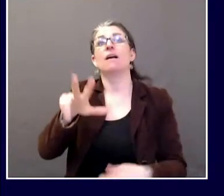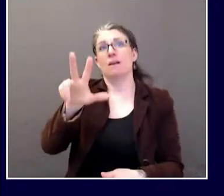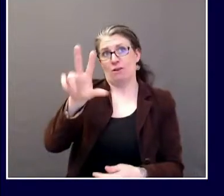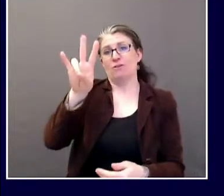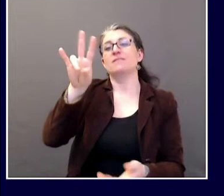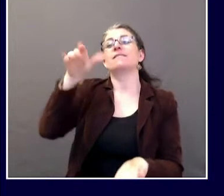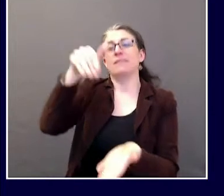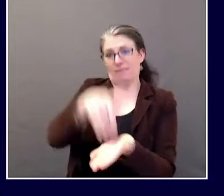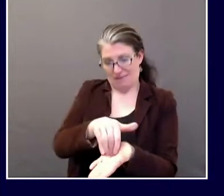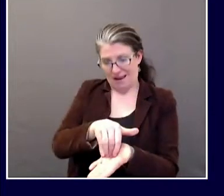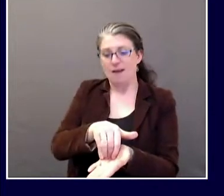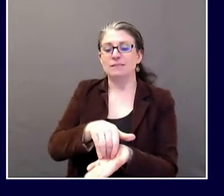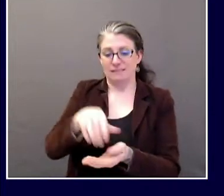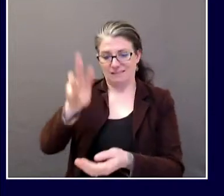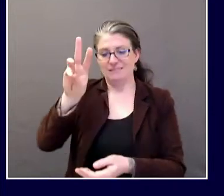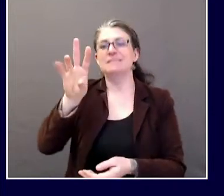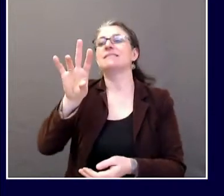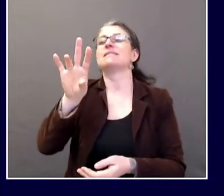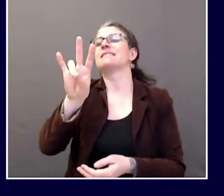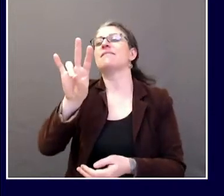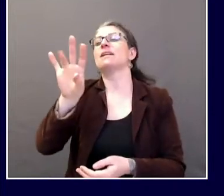30,496 are confirmed cases and